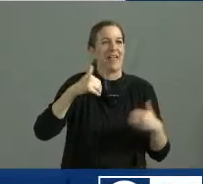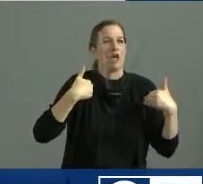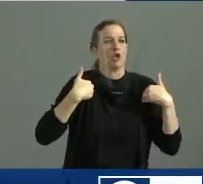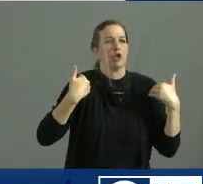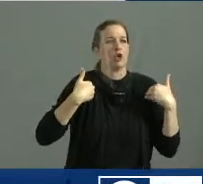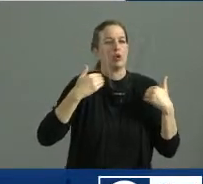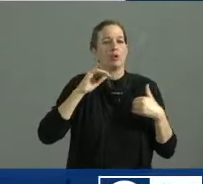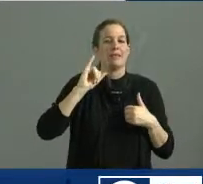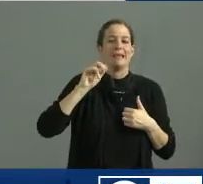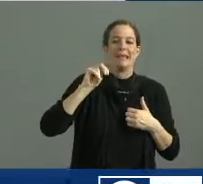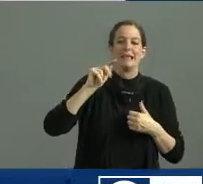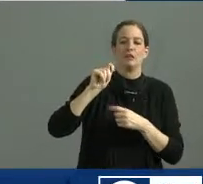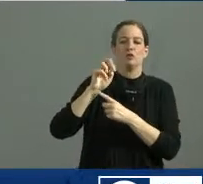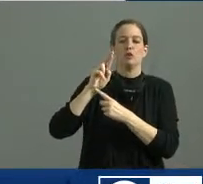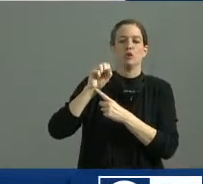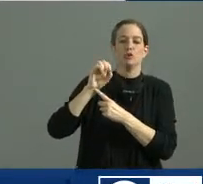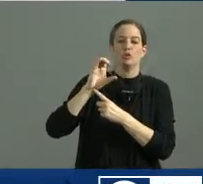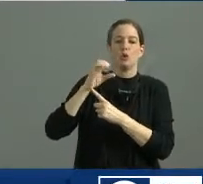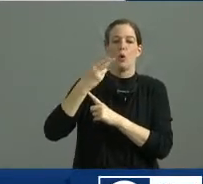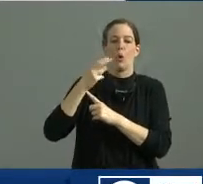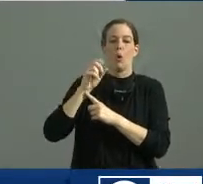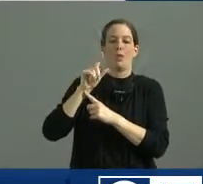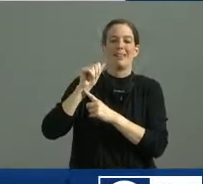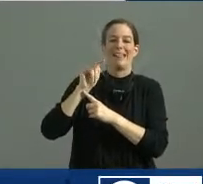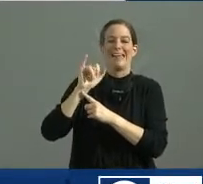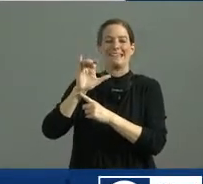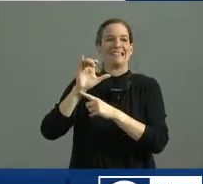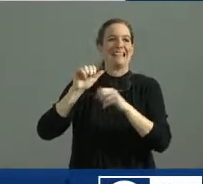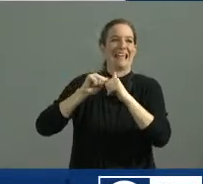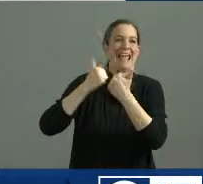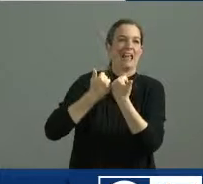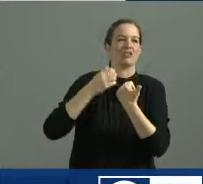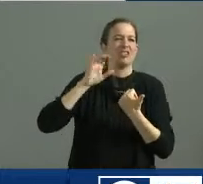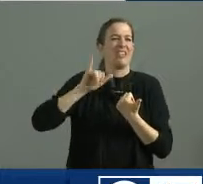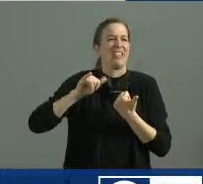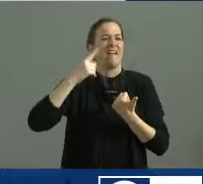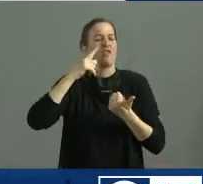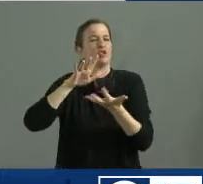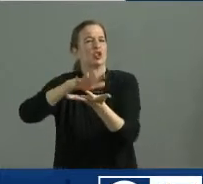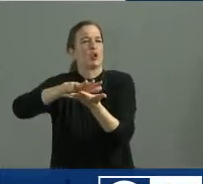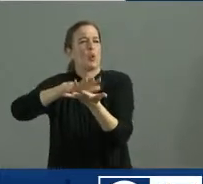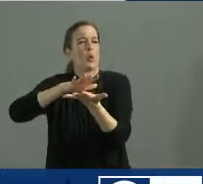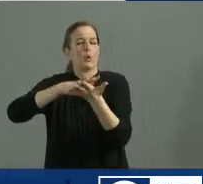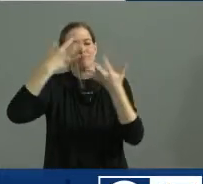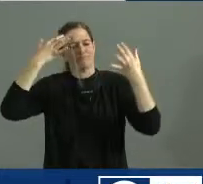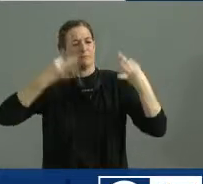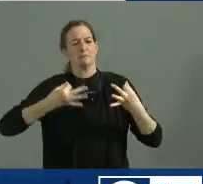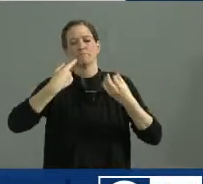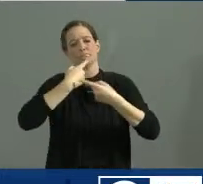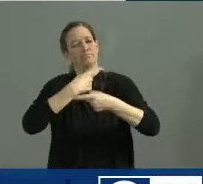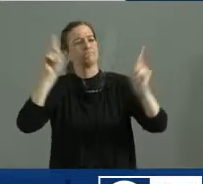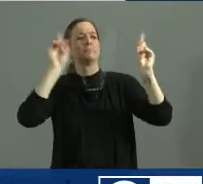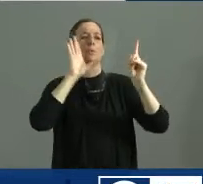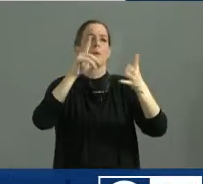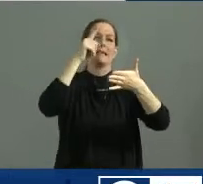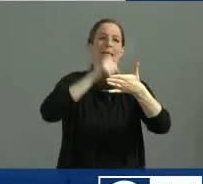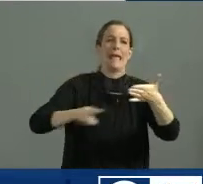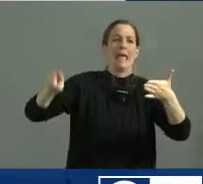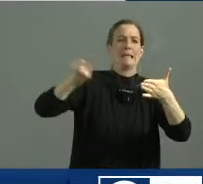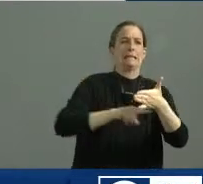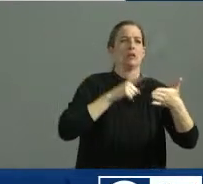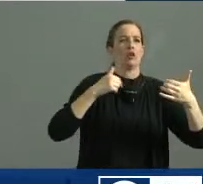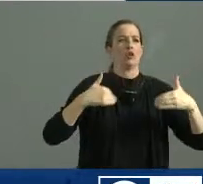for schools. The governor's administration and you have made it clear that kids need to be in school and learning, and there's a